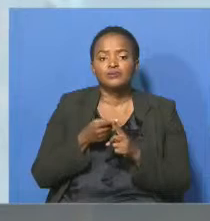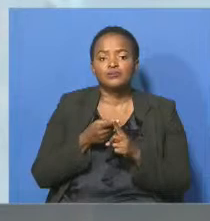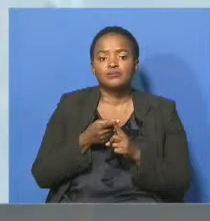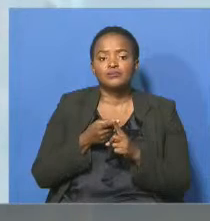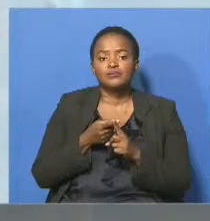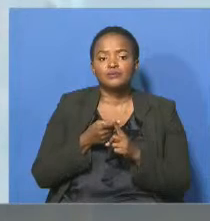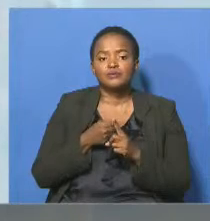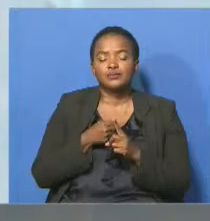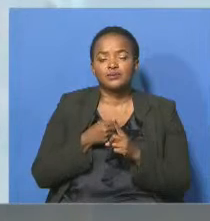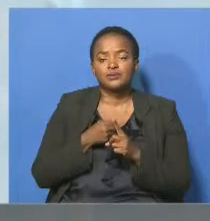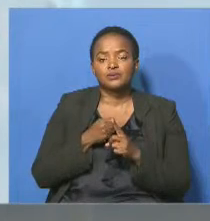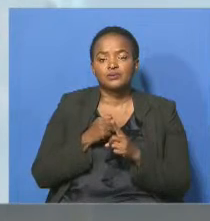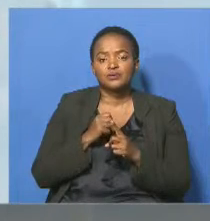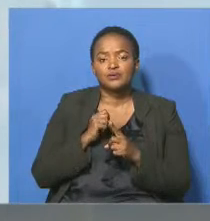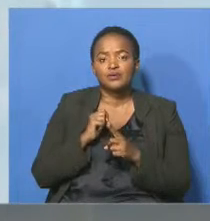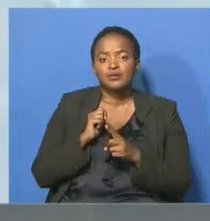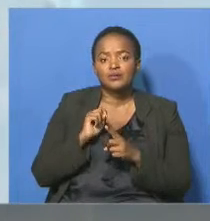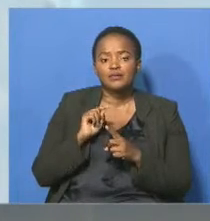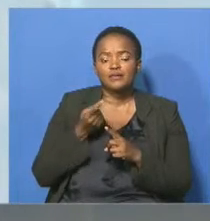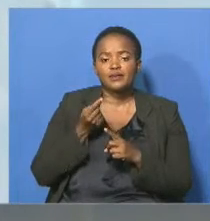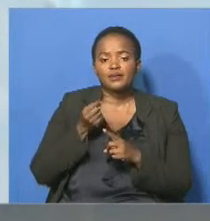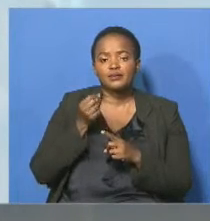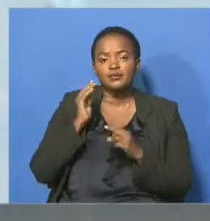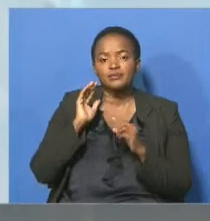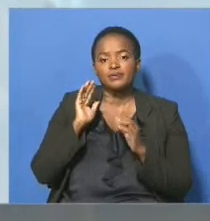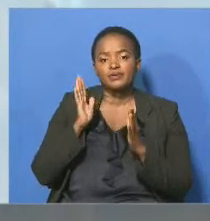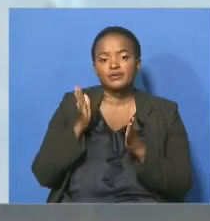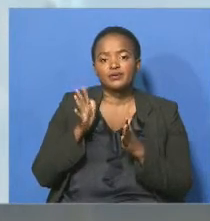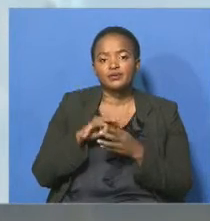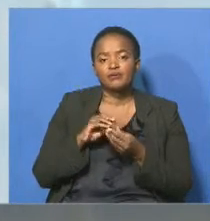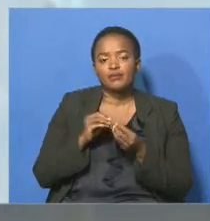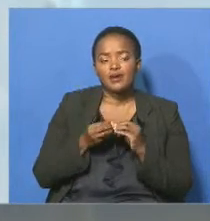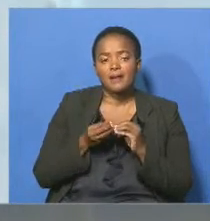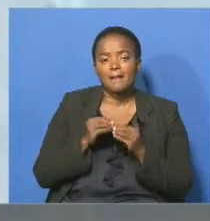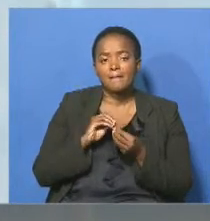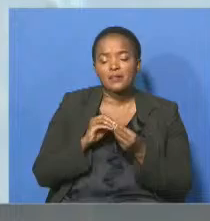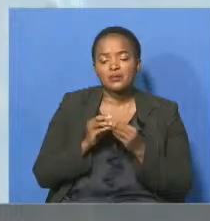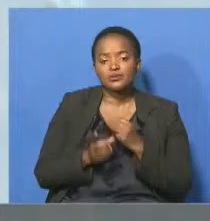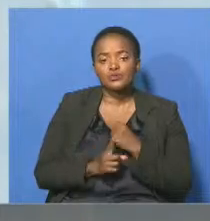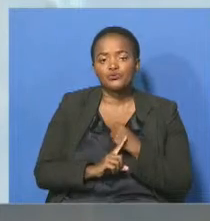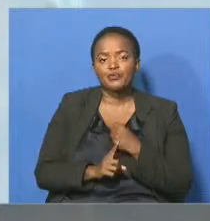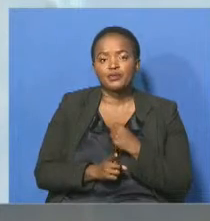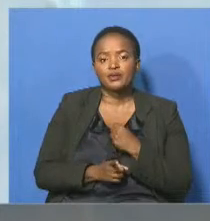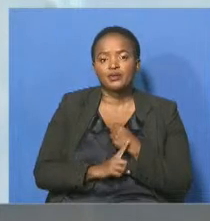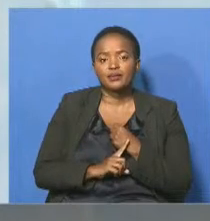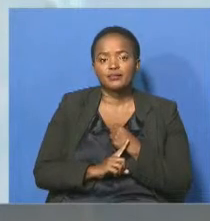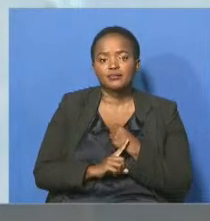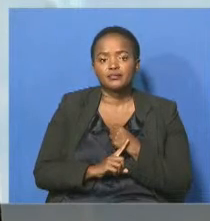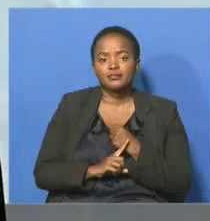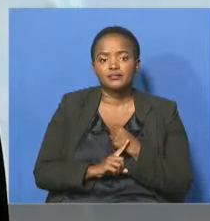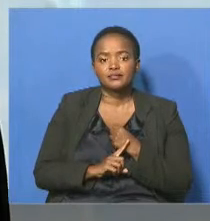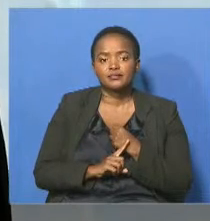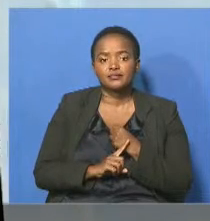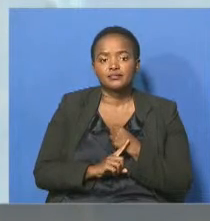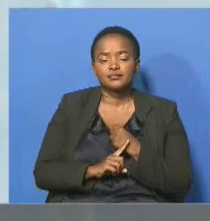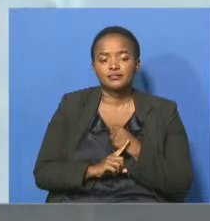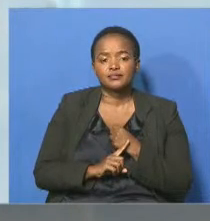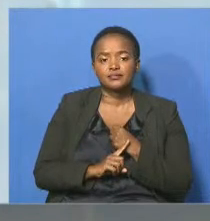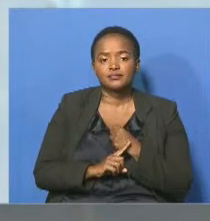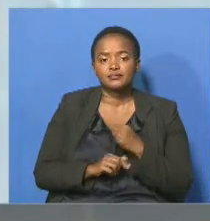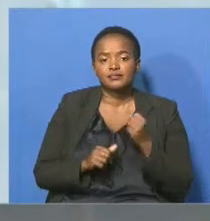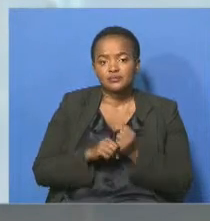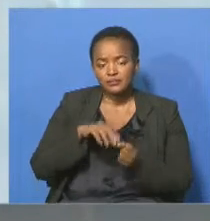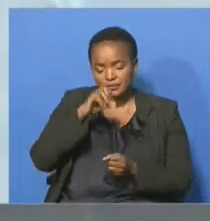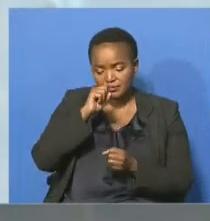motlotlegi wa rona wa ntlha o nneng a re fa pego ya dipalopalo tsa borukutli deputy commissioner